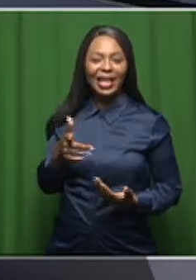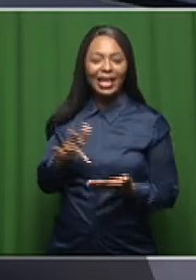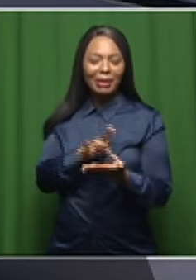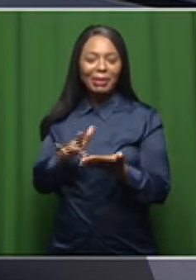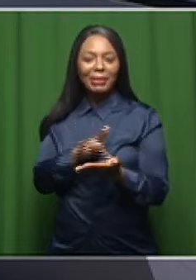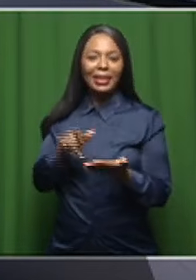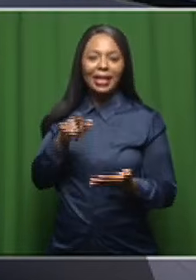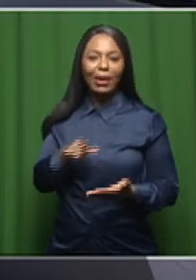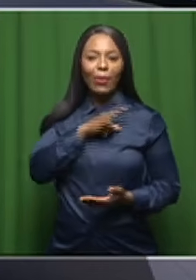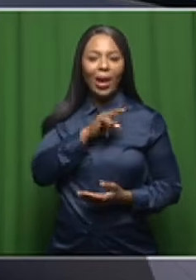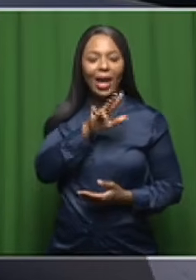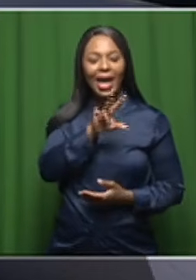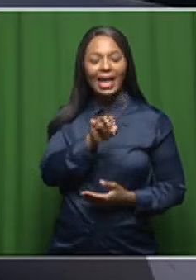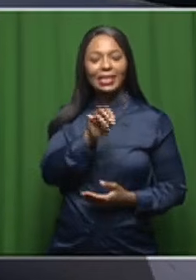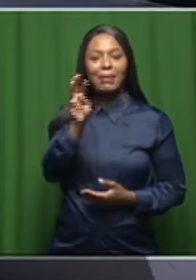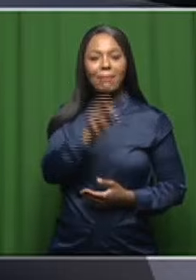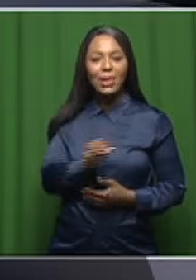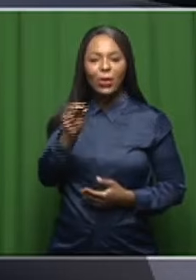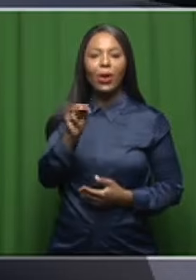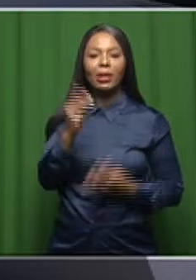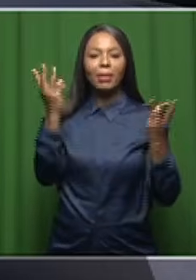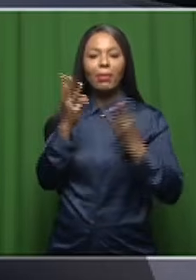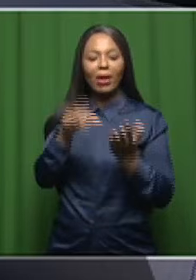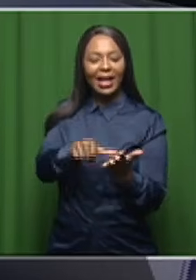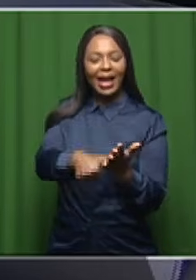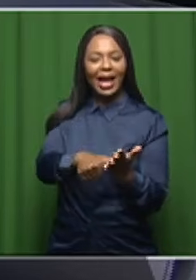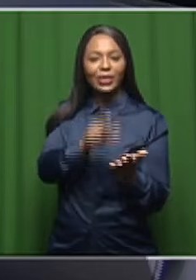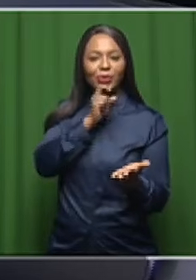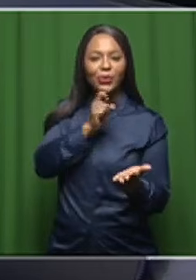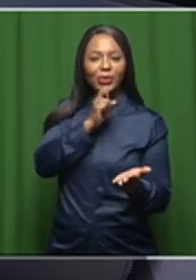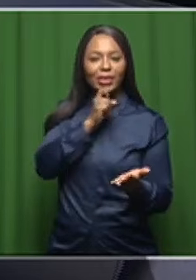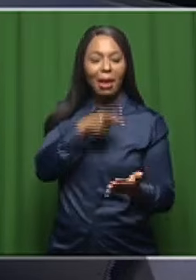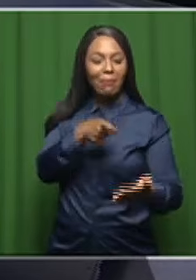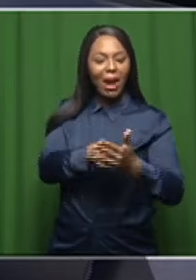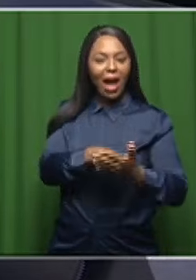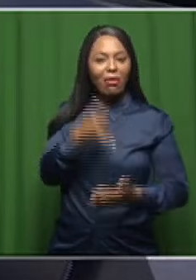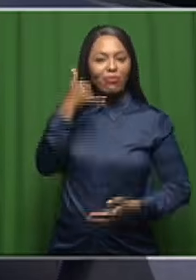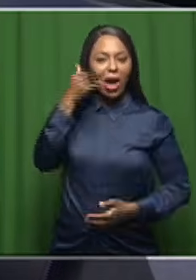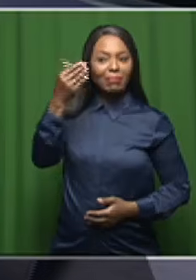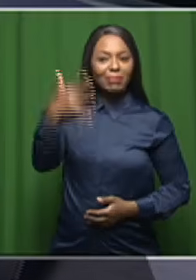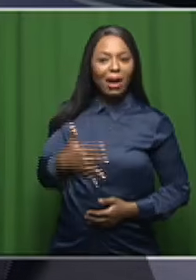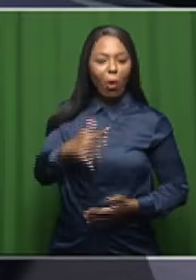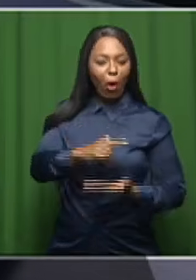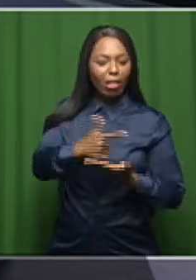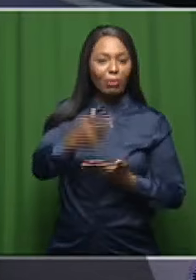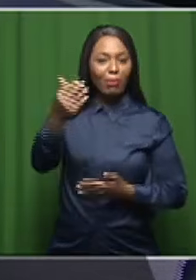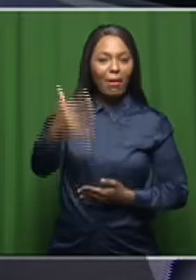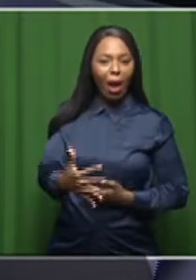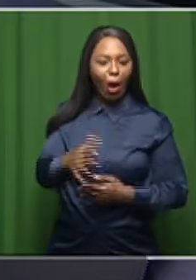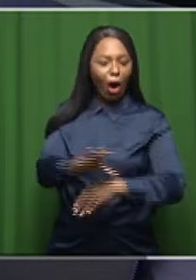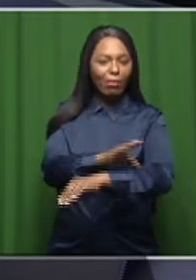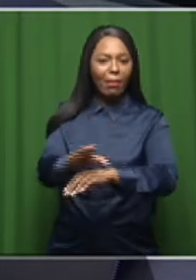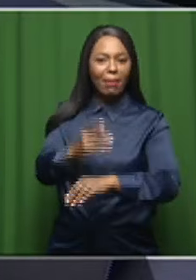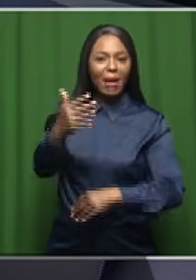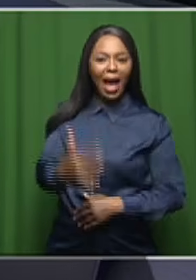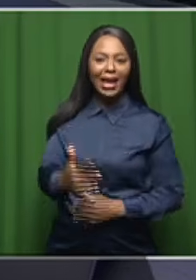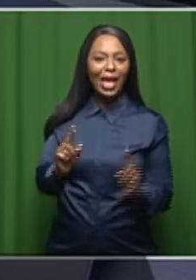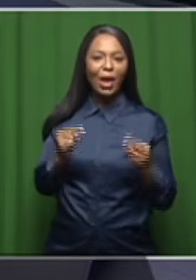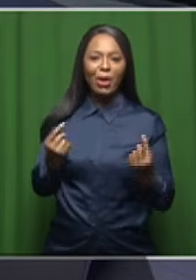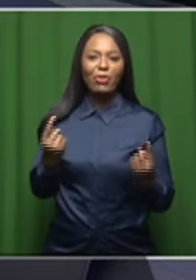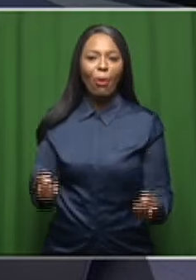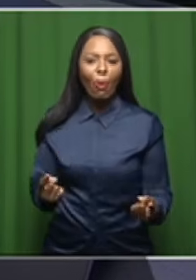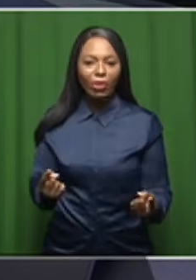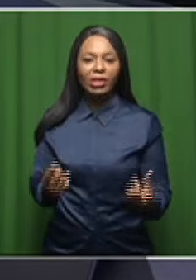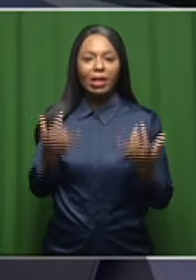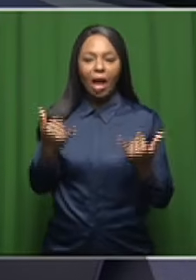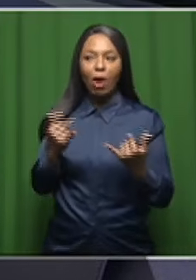million social grant recipients. You cannot afford a smart devices. So we've made some interventions in that regard, working with